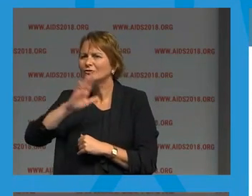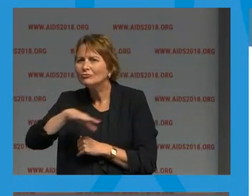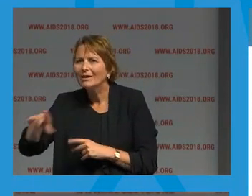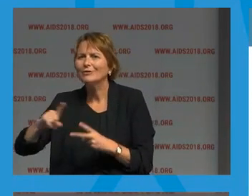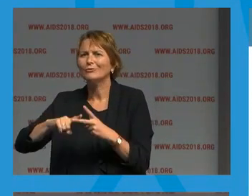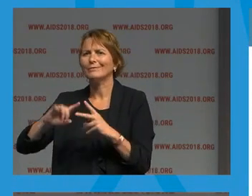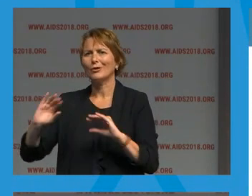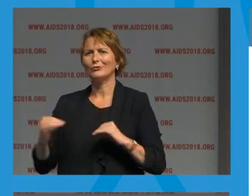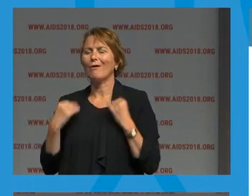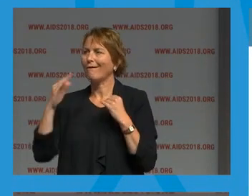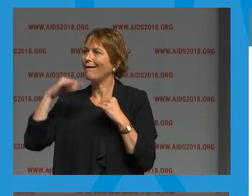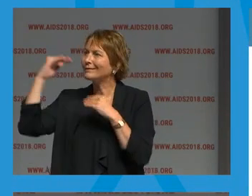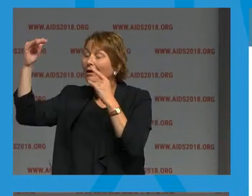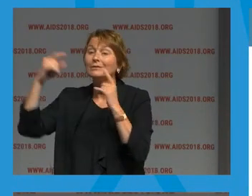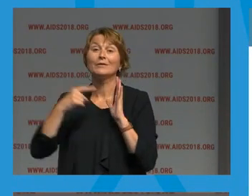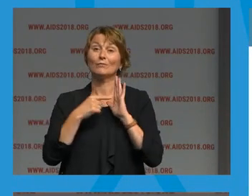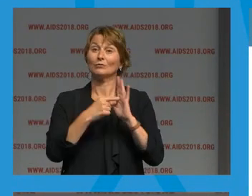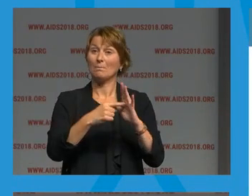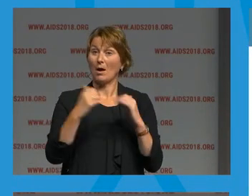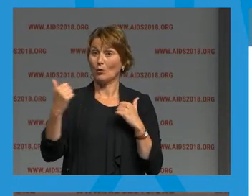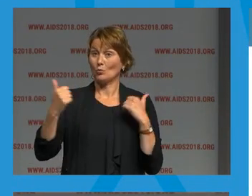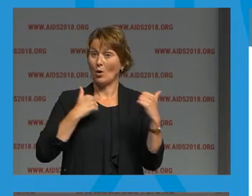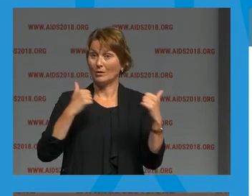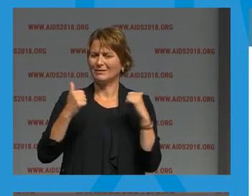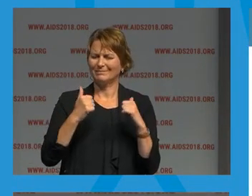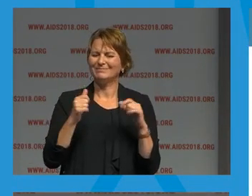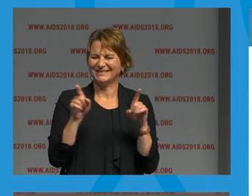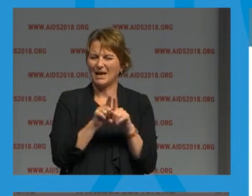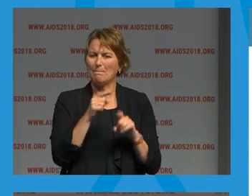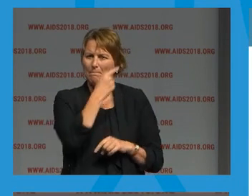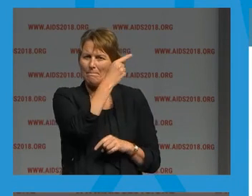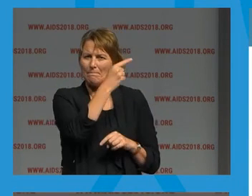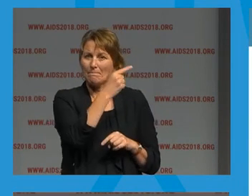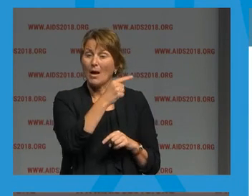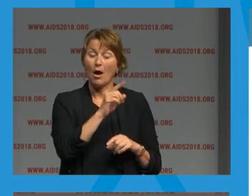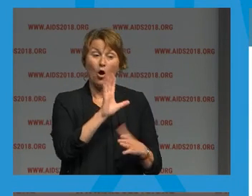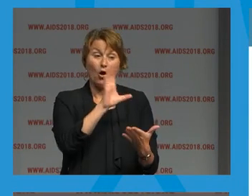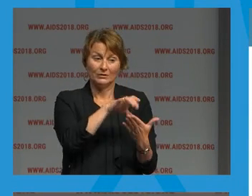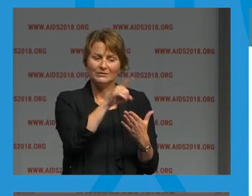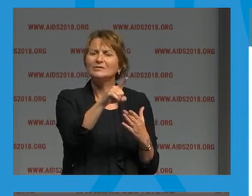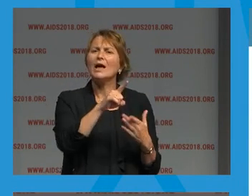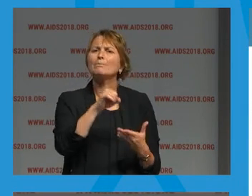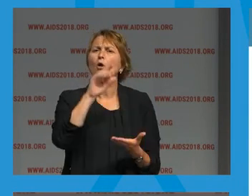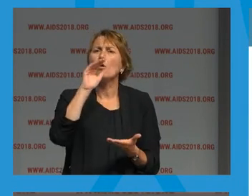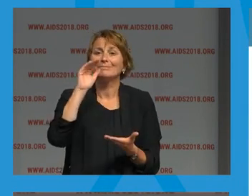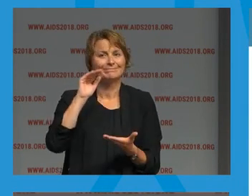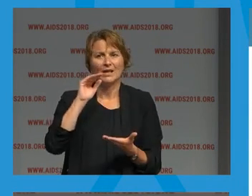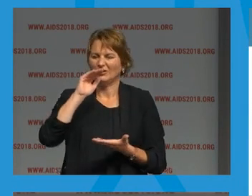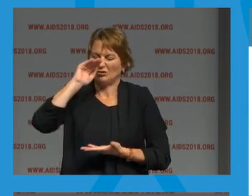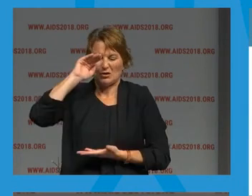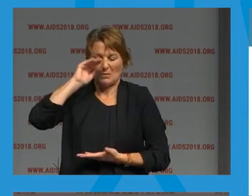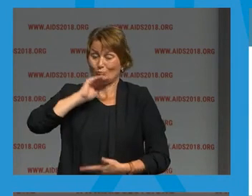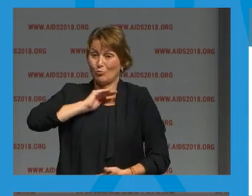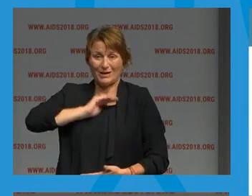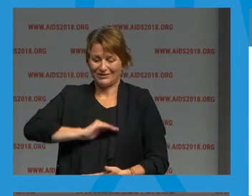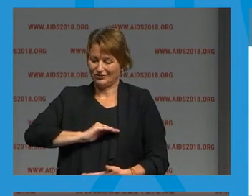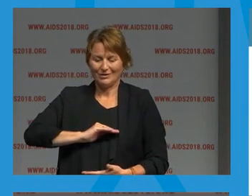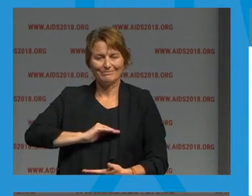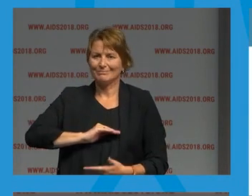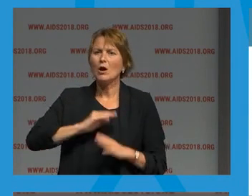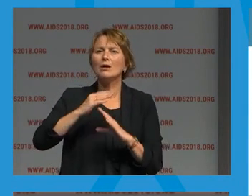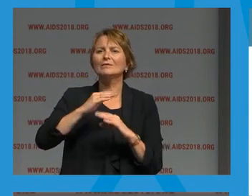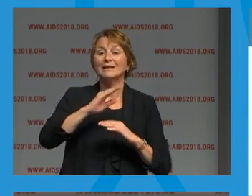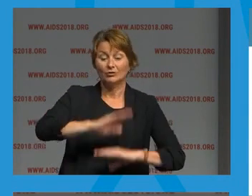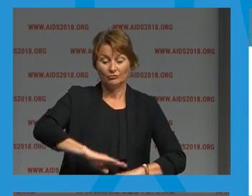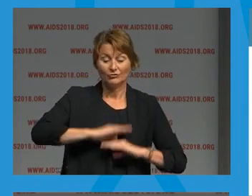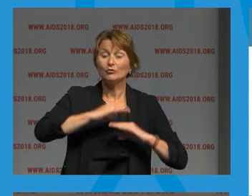this represented in Rwanda, that similar slide at the site level showing lower viral suppression in children under 15 at the same